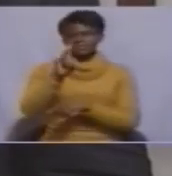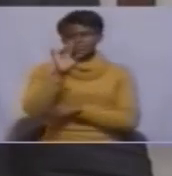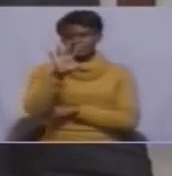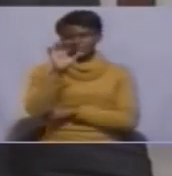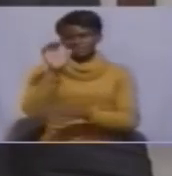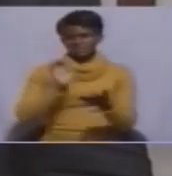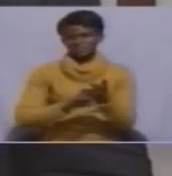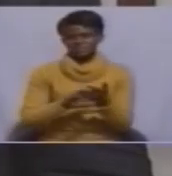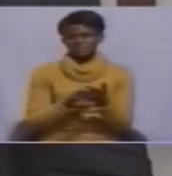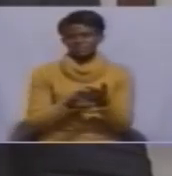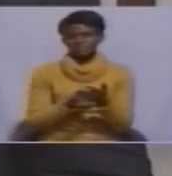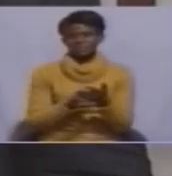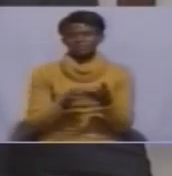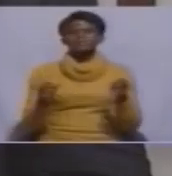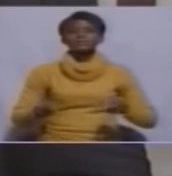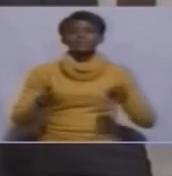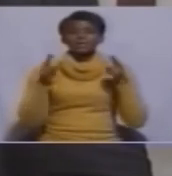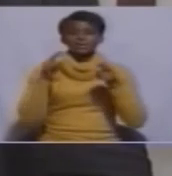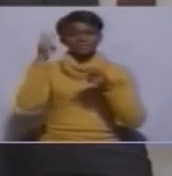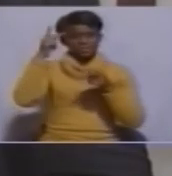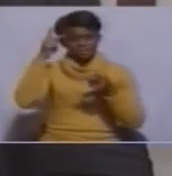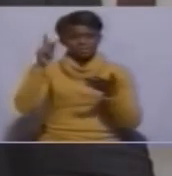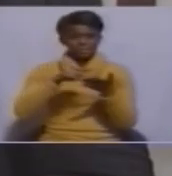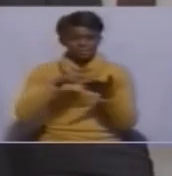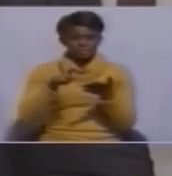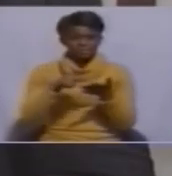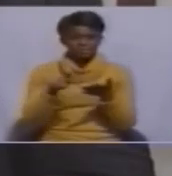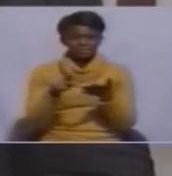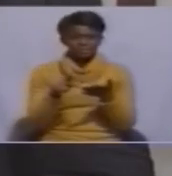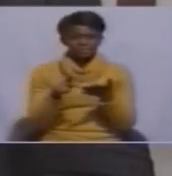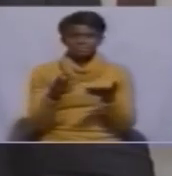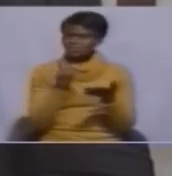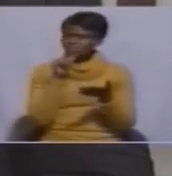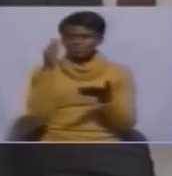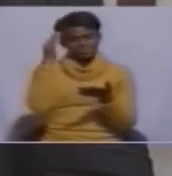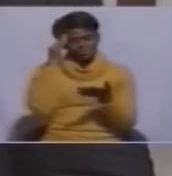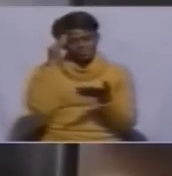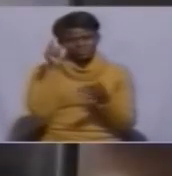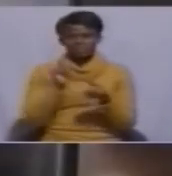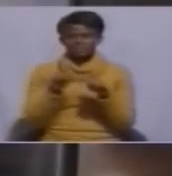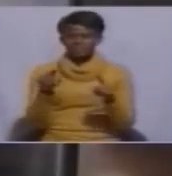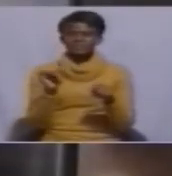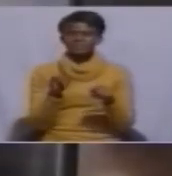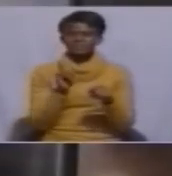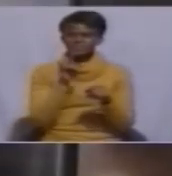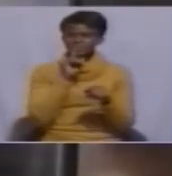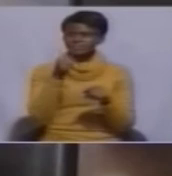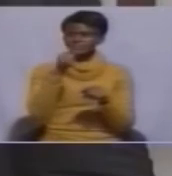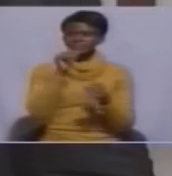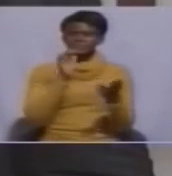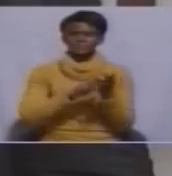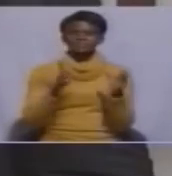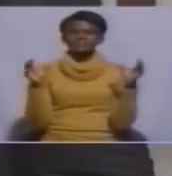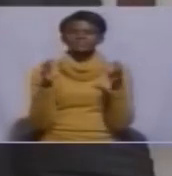75,000 too high for a political party, well, I don't know. But I believe that... And probably 10,000 for a